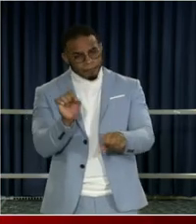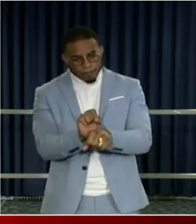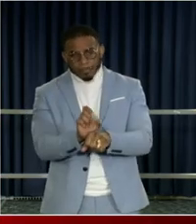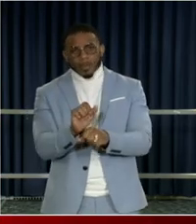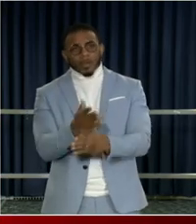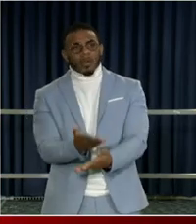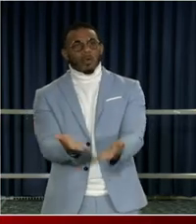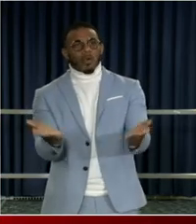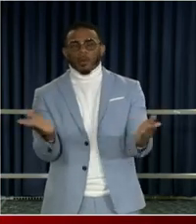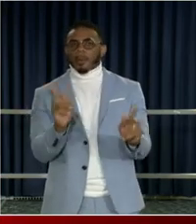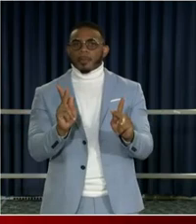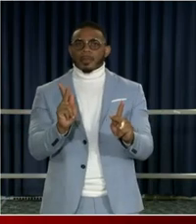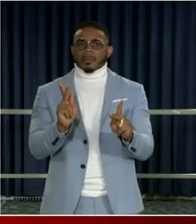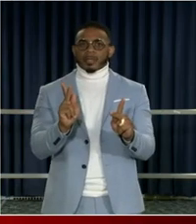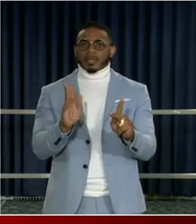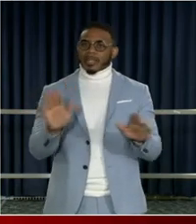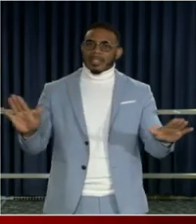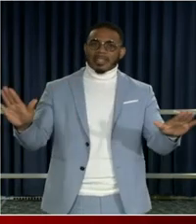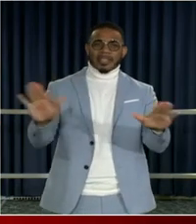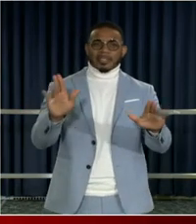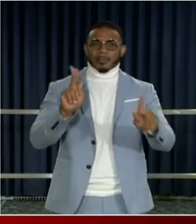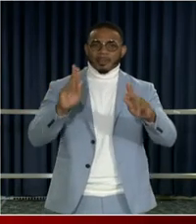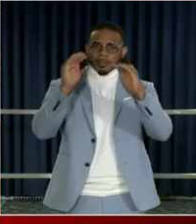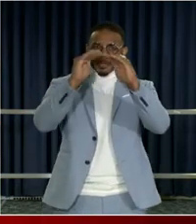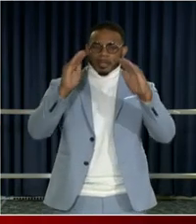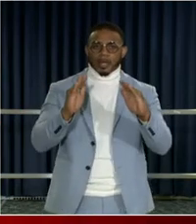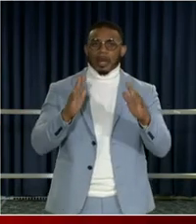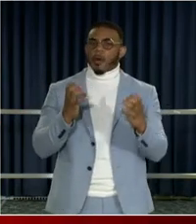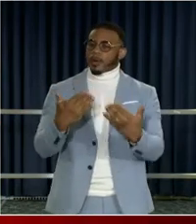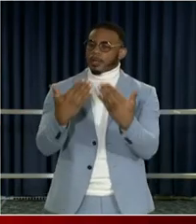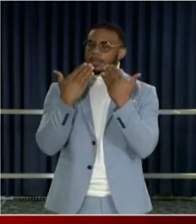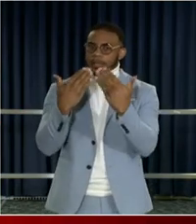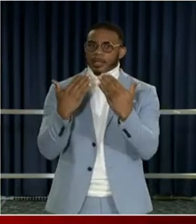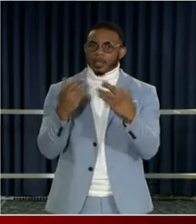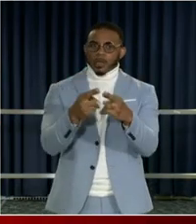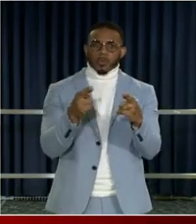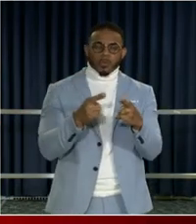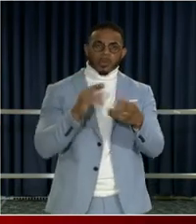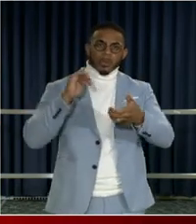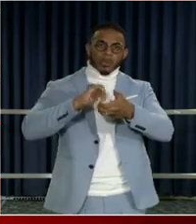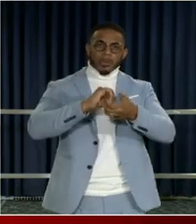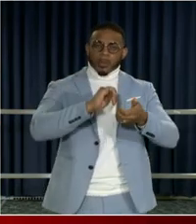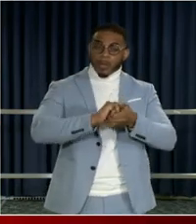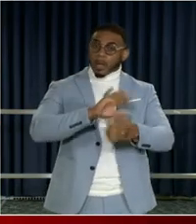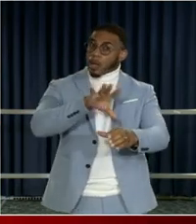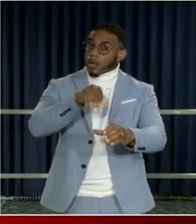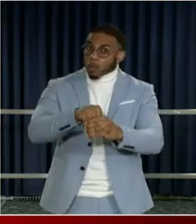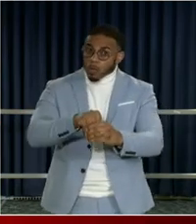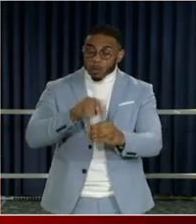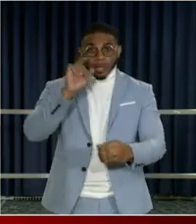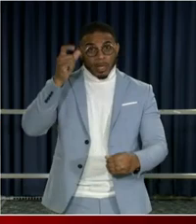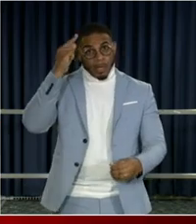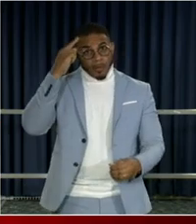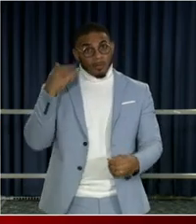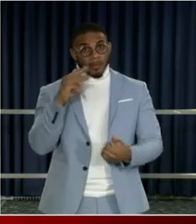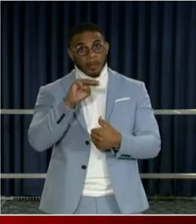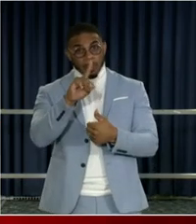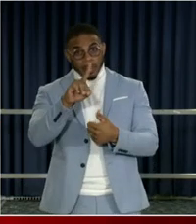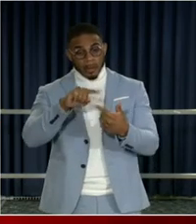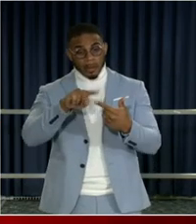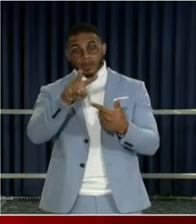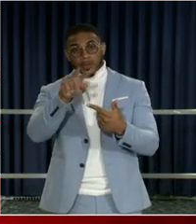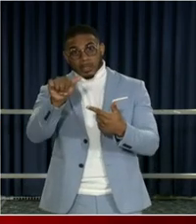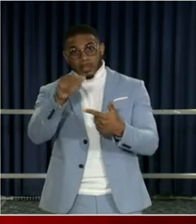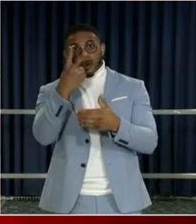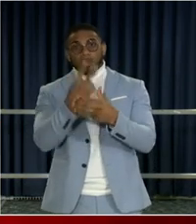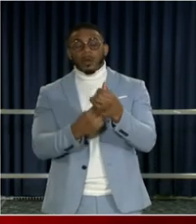of the people in the people's house. I want to thank our regional partners, including the governors of Maryland and